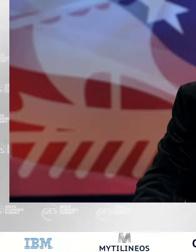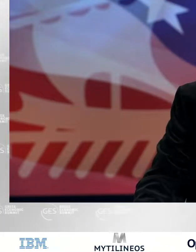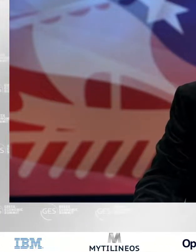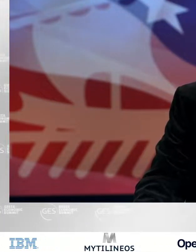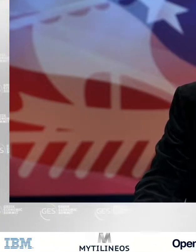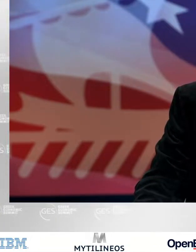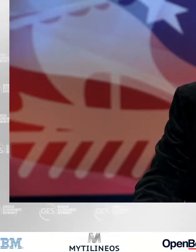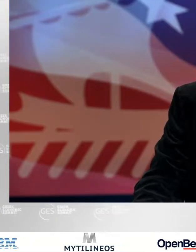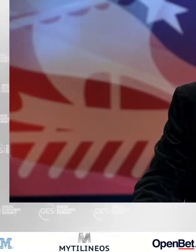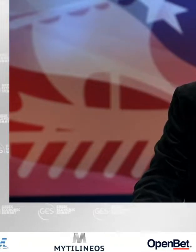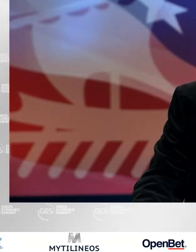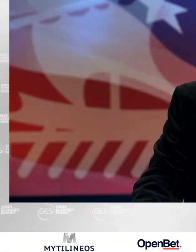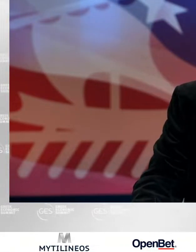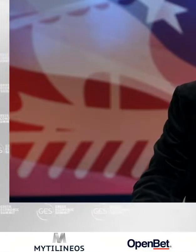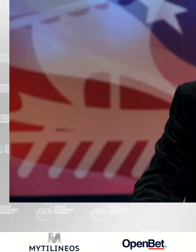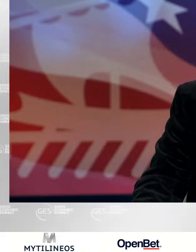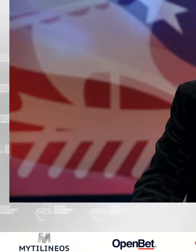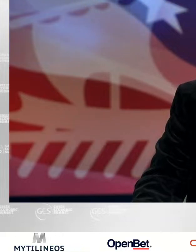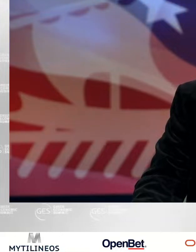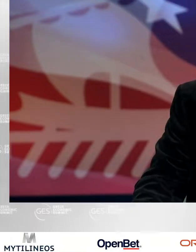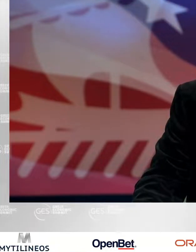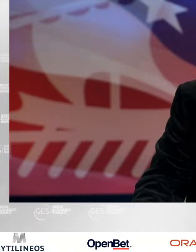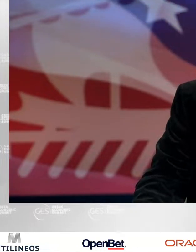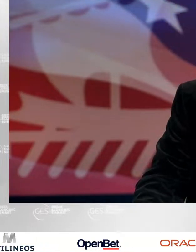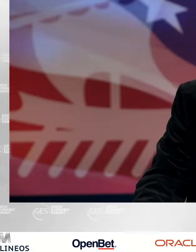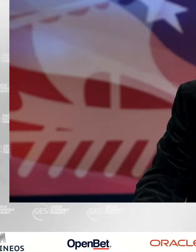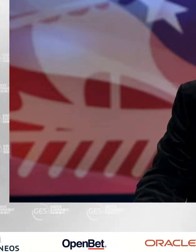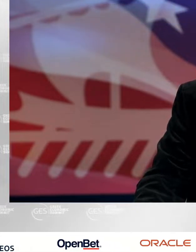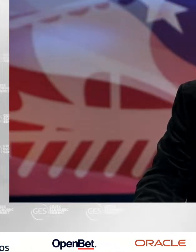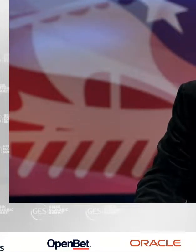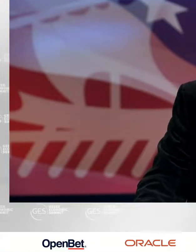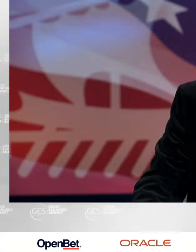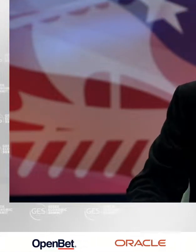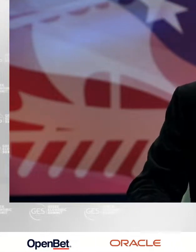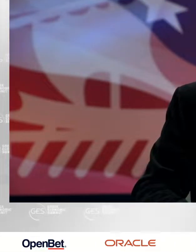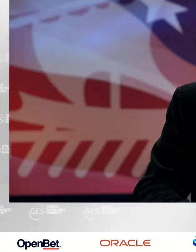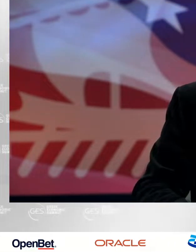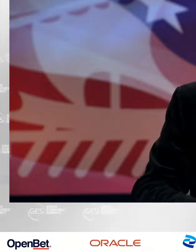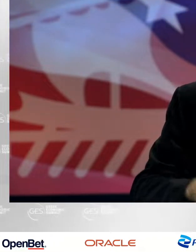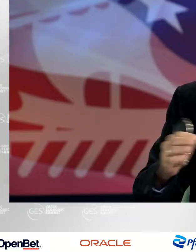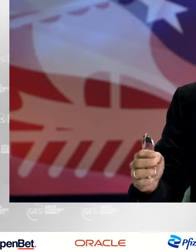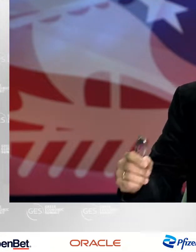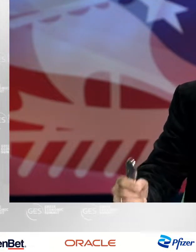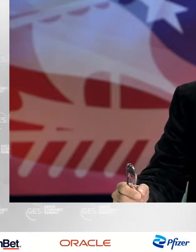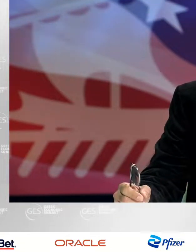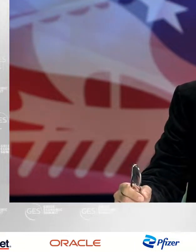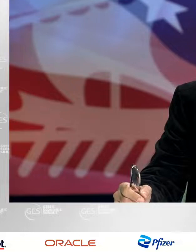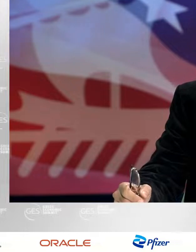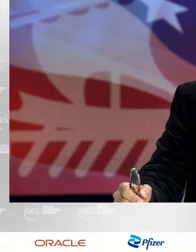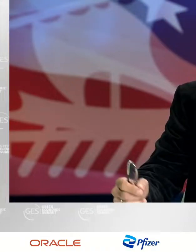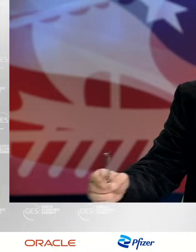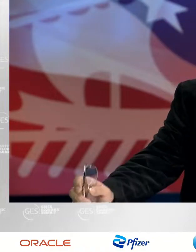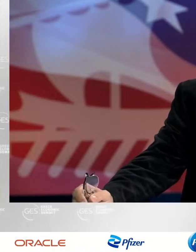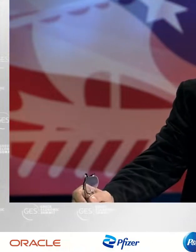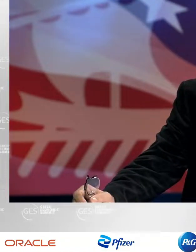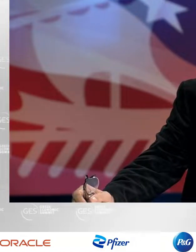this summit, which is how can we define growth strategy in the context of climate